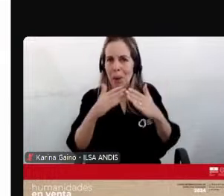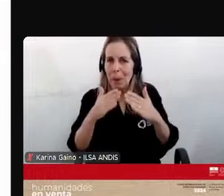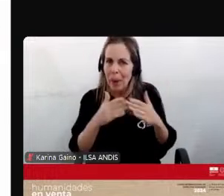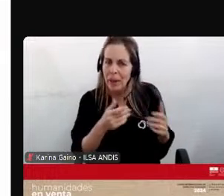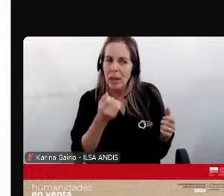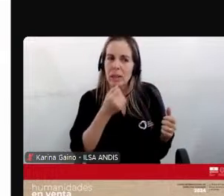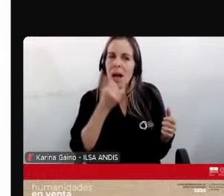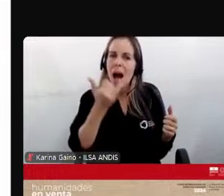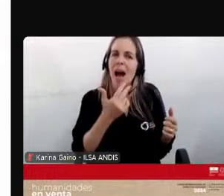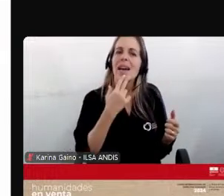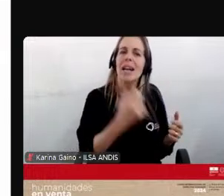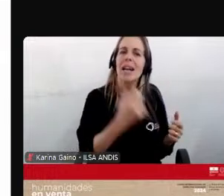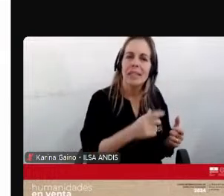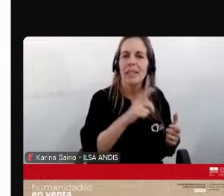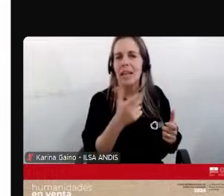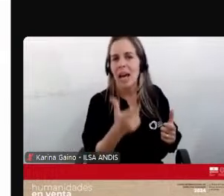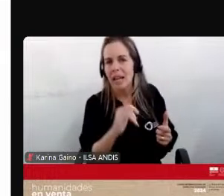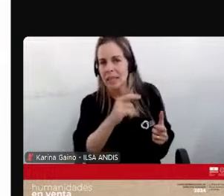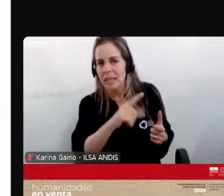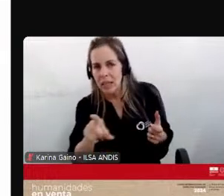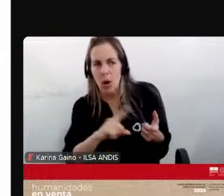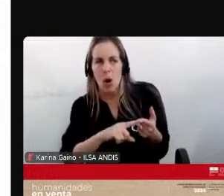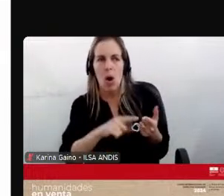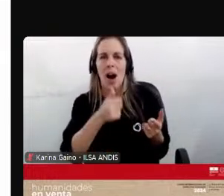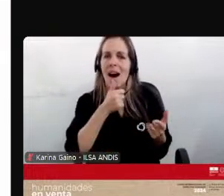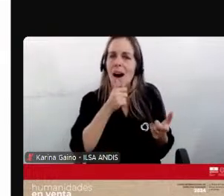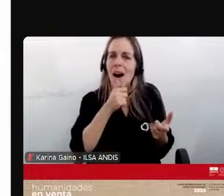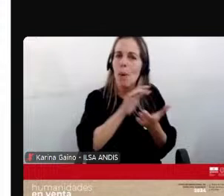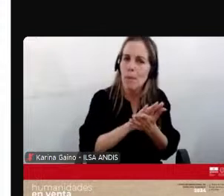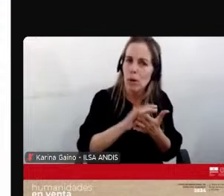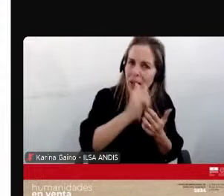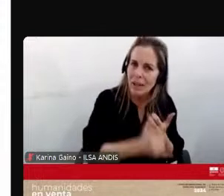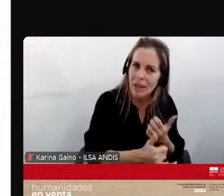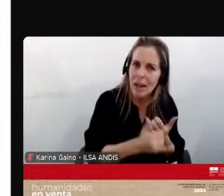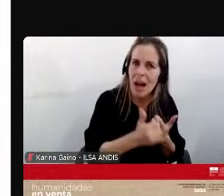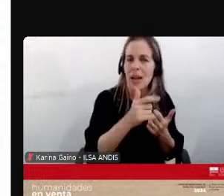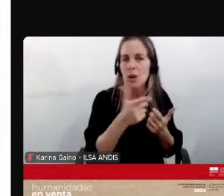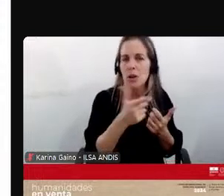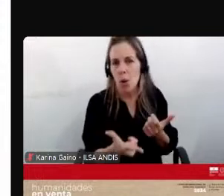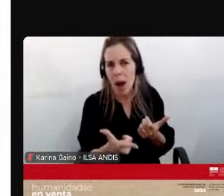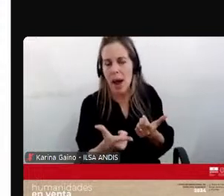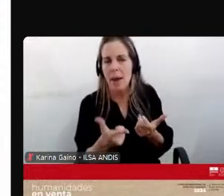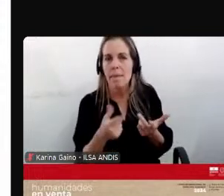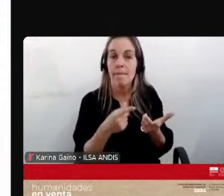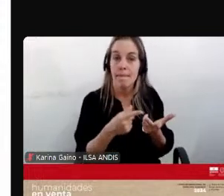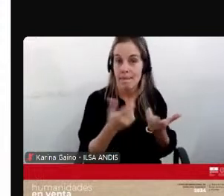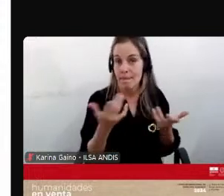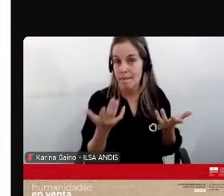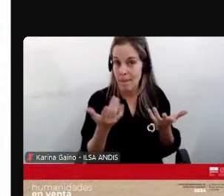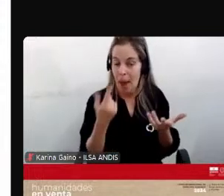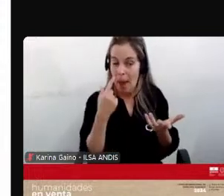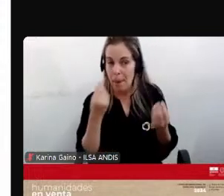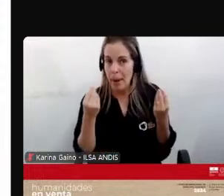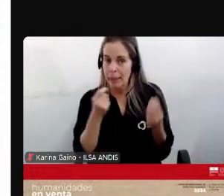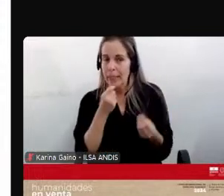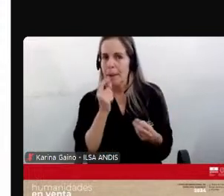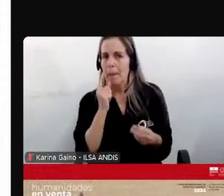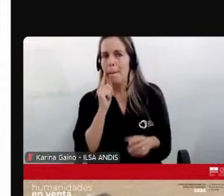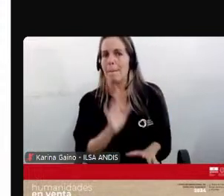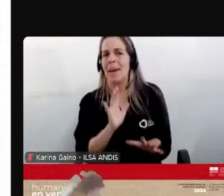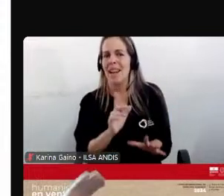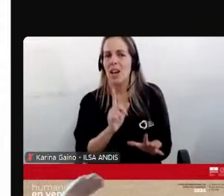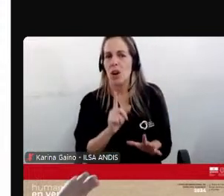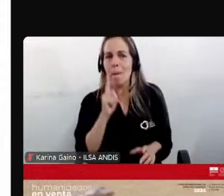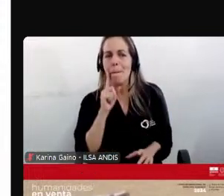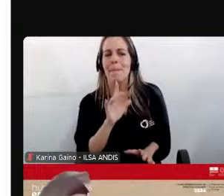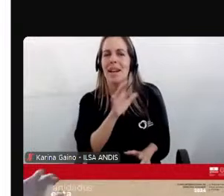water? Do they are there hazards in their living conditions? Are there walls? Lots of